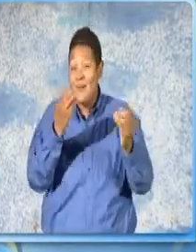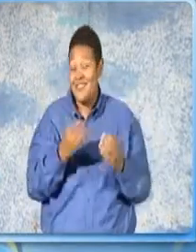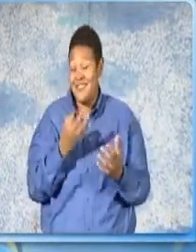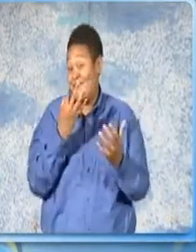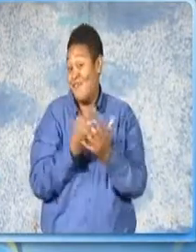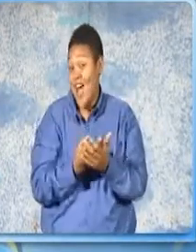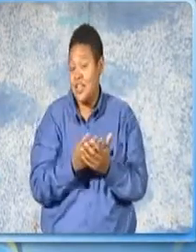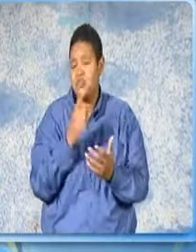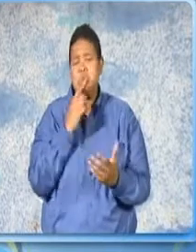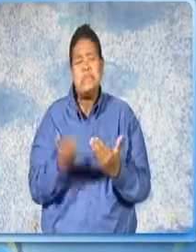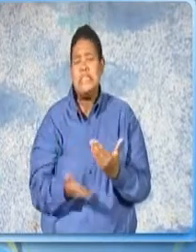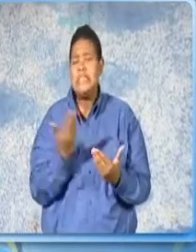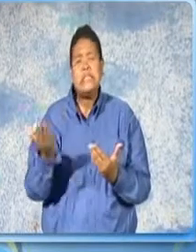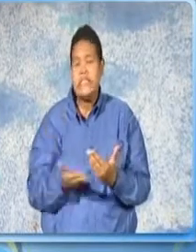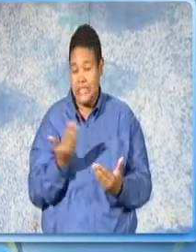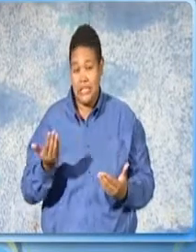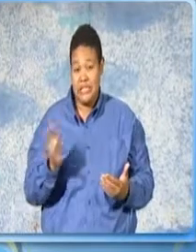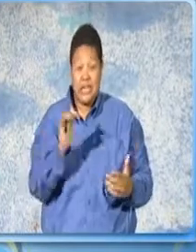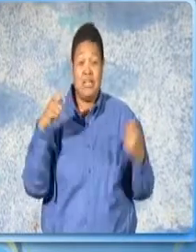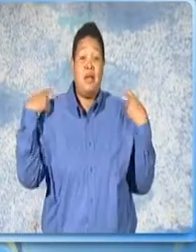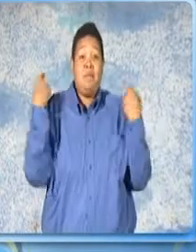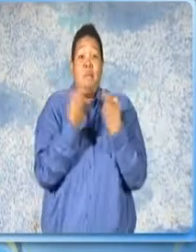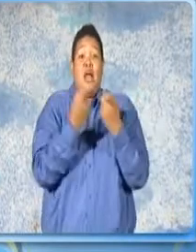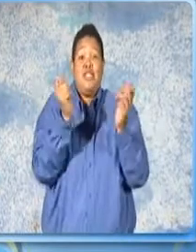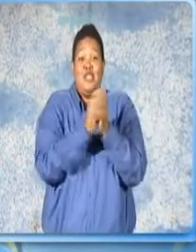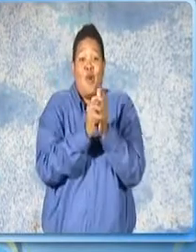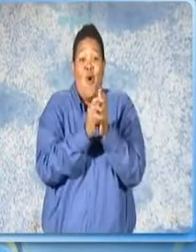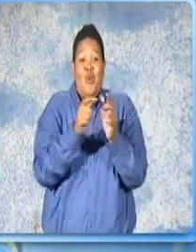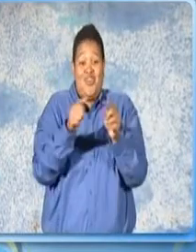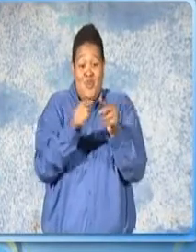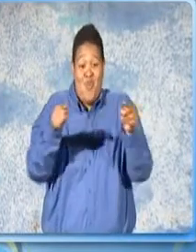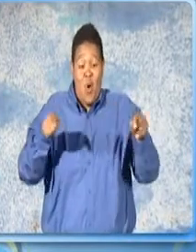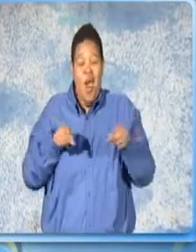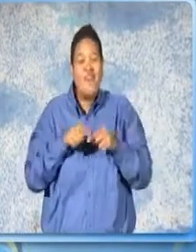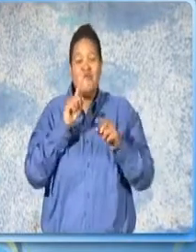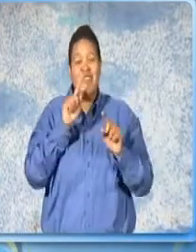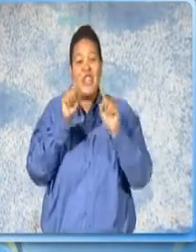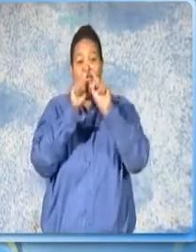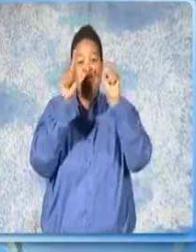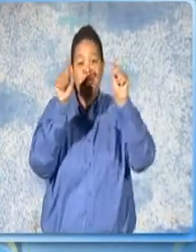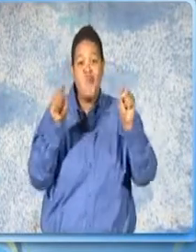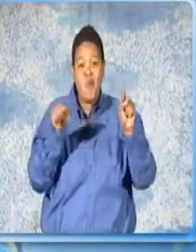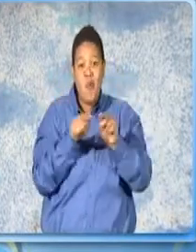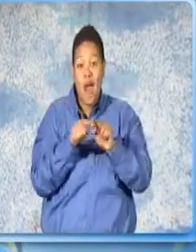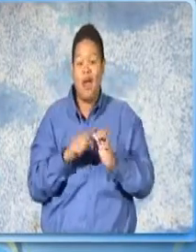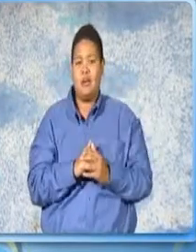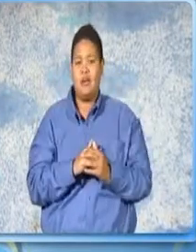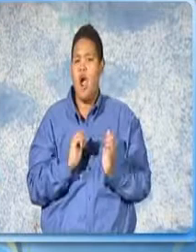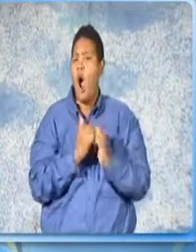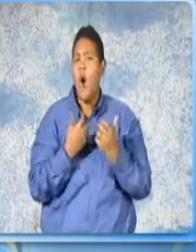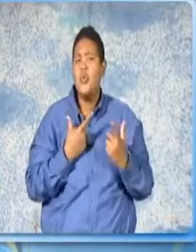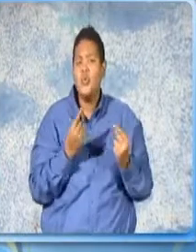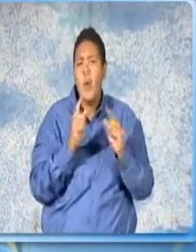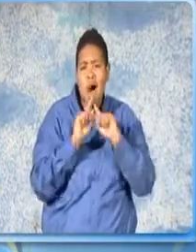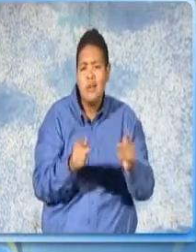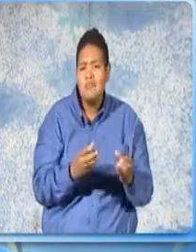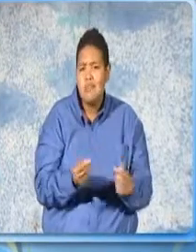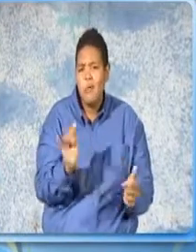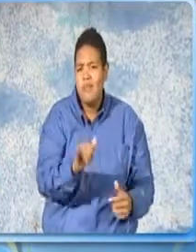this is quite easy, as Spanish Town Square is actually a square. How would we do that?